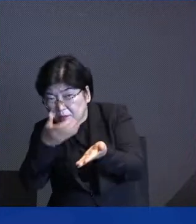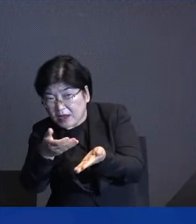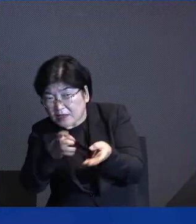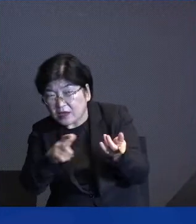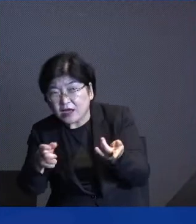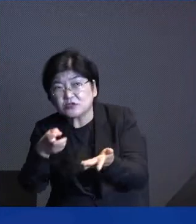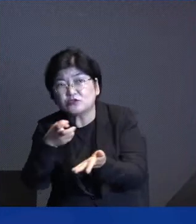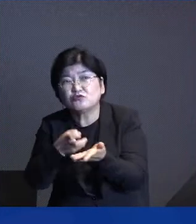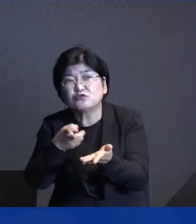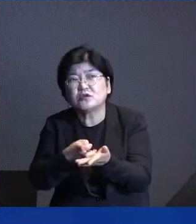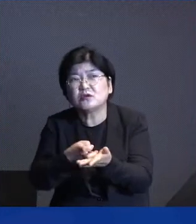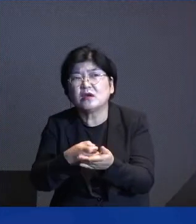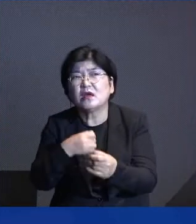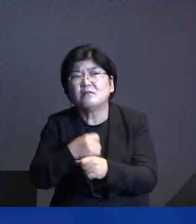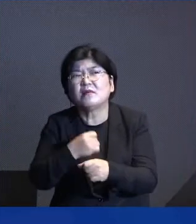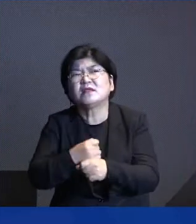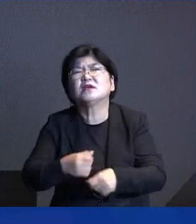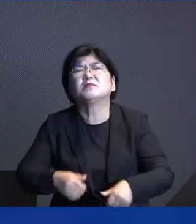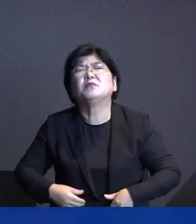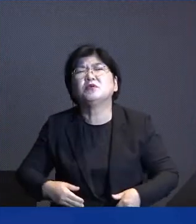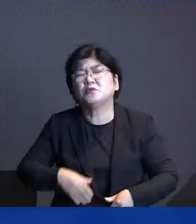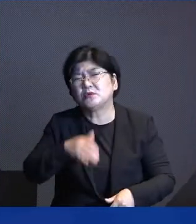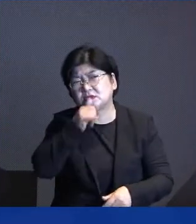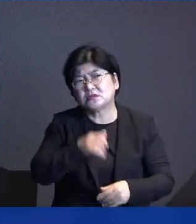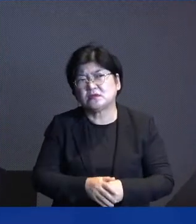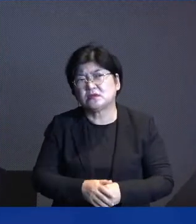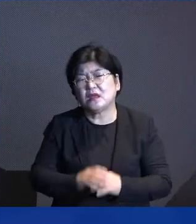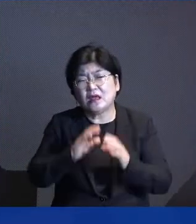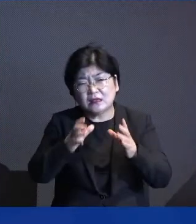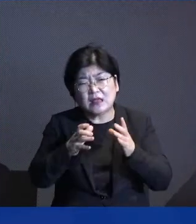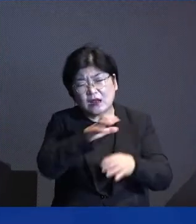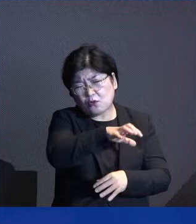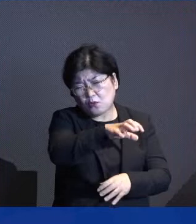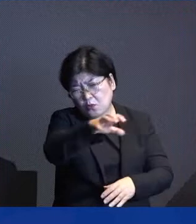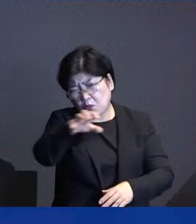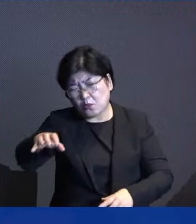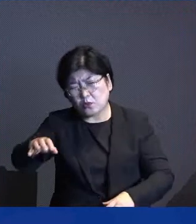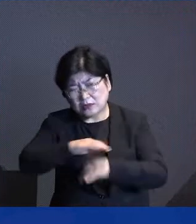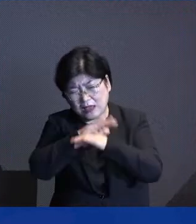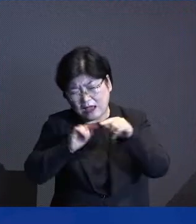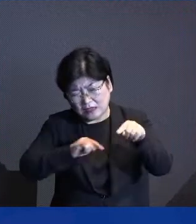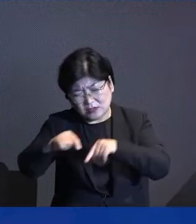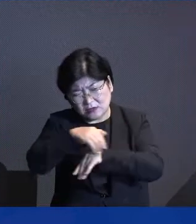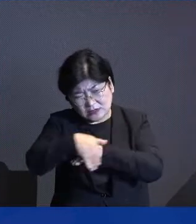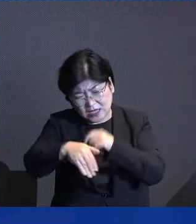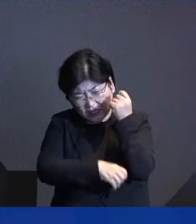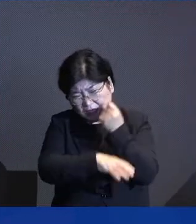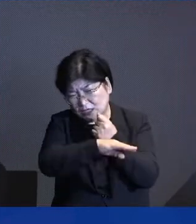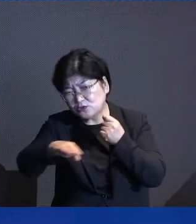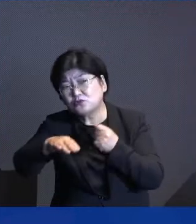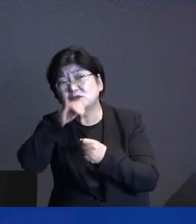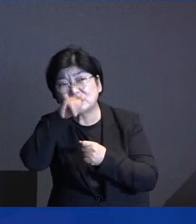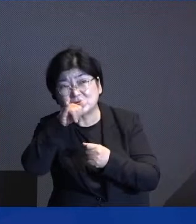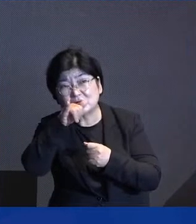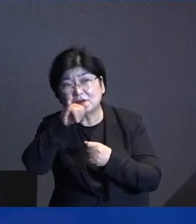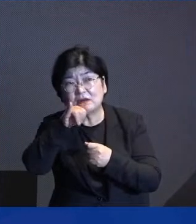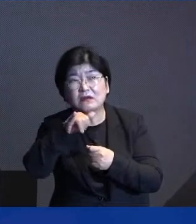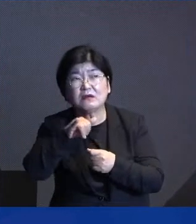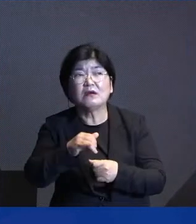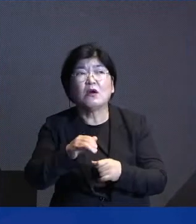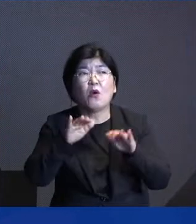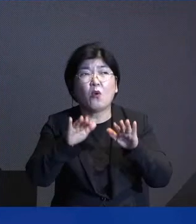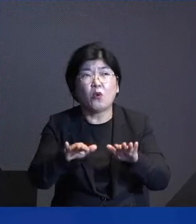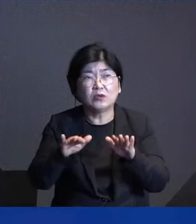different national guidelines so that we have some policy in place. And these discussions that we are having today become more and more